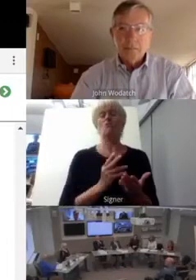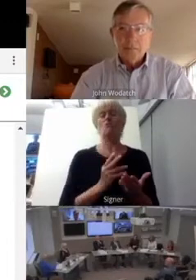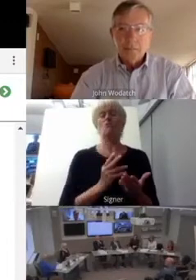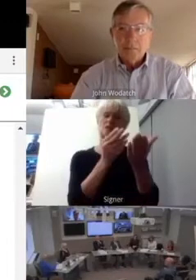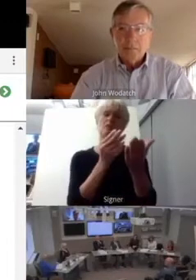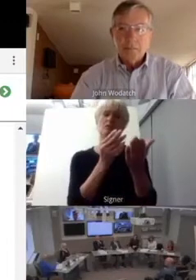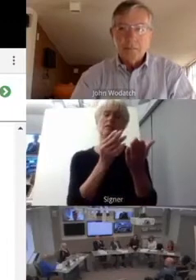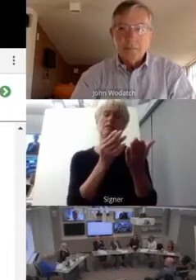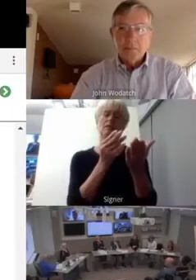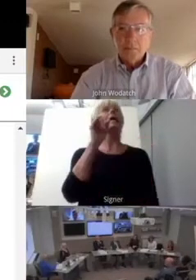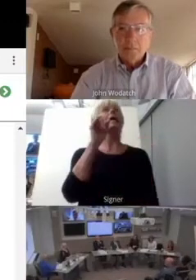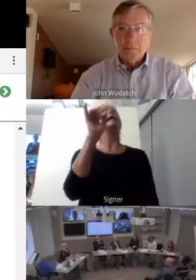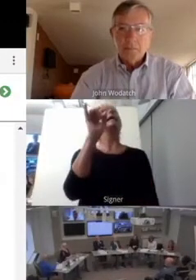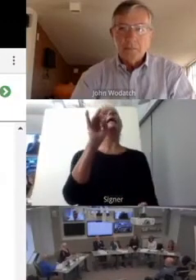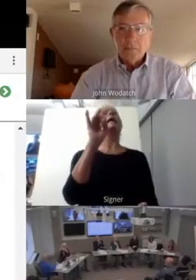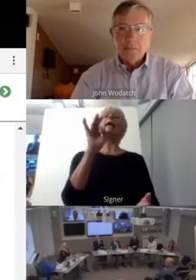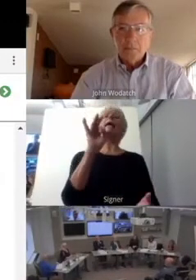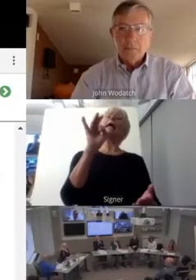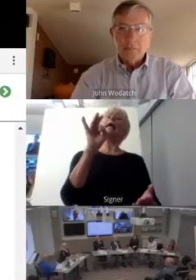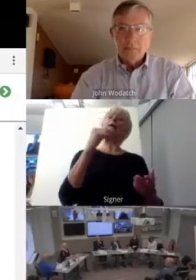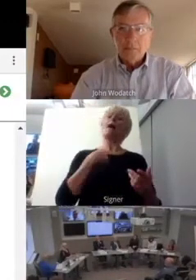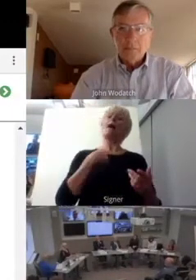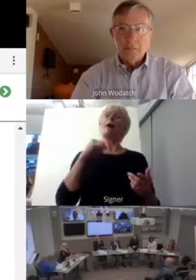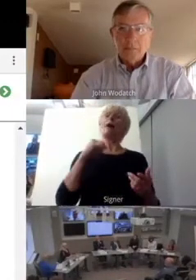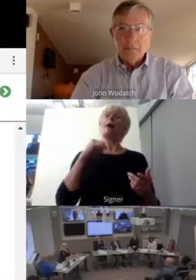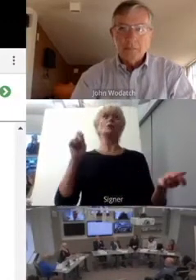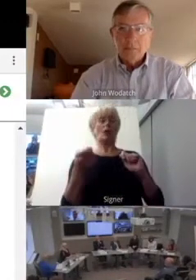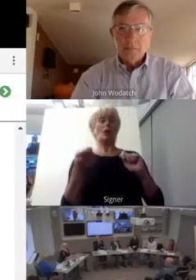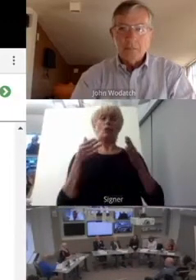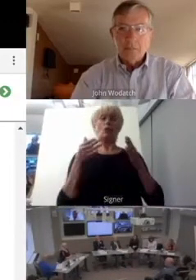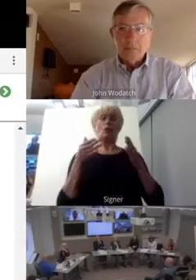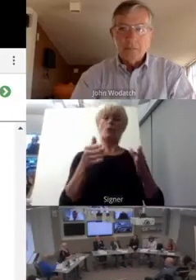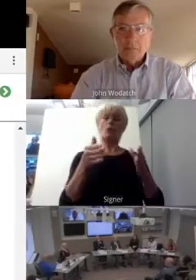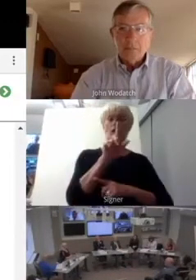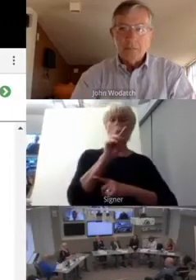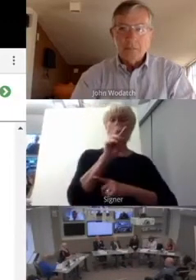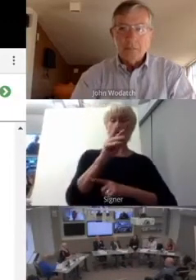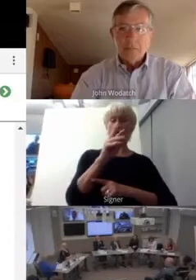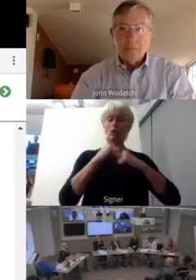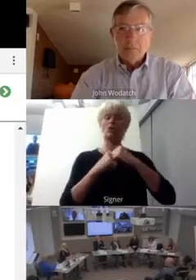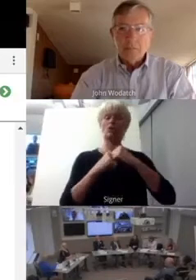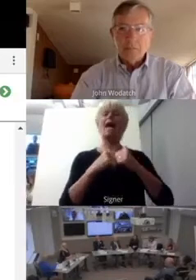was structured, I would eliminate that second step of the process